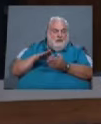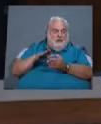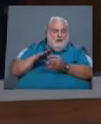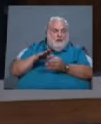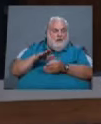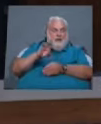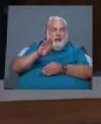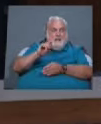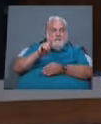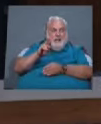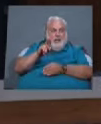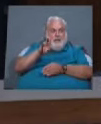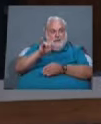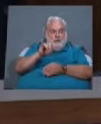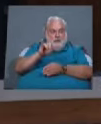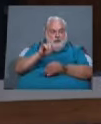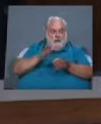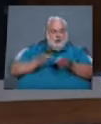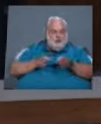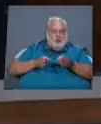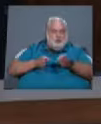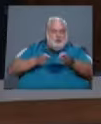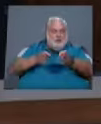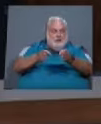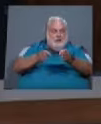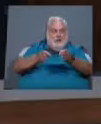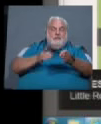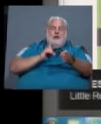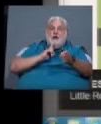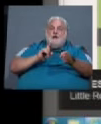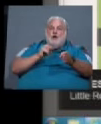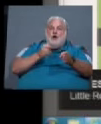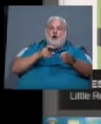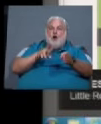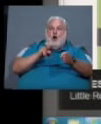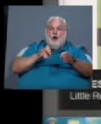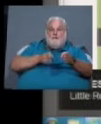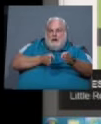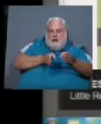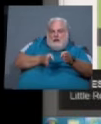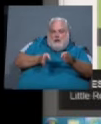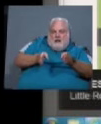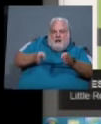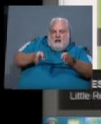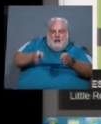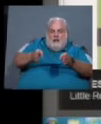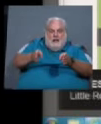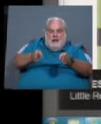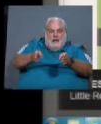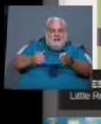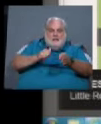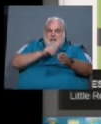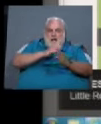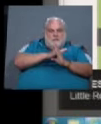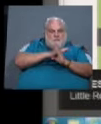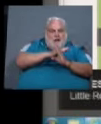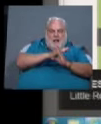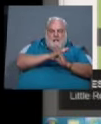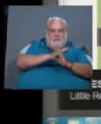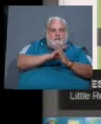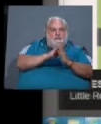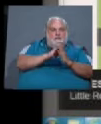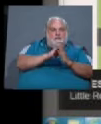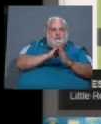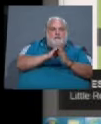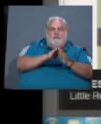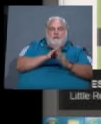on the Battery Street side, it's a curve that has been made which does not impede the traffic of the